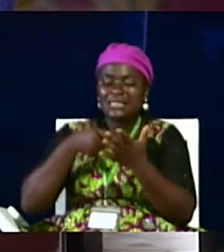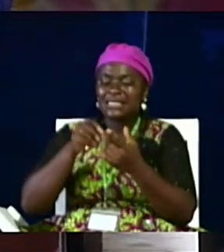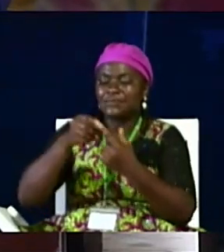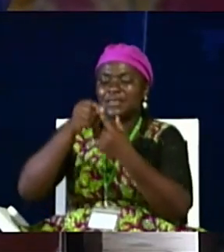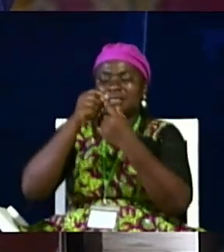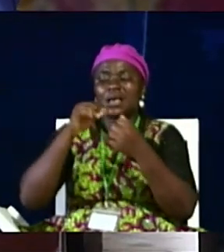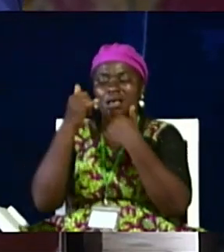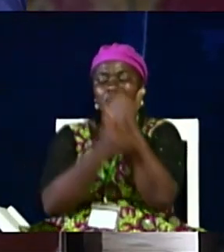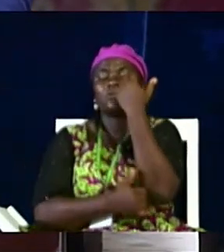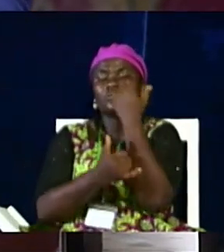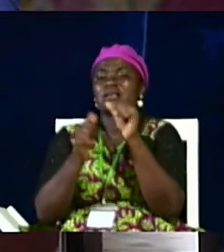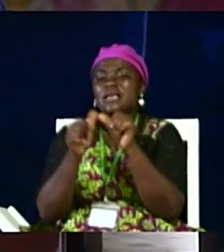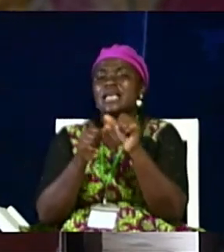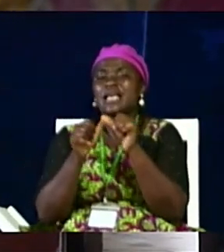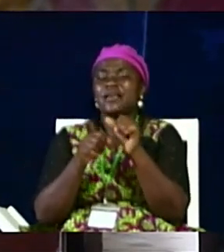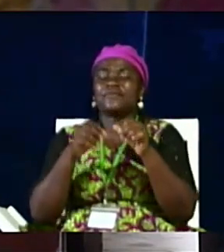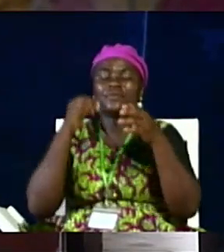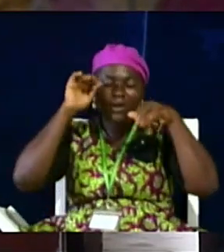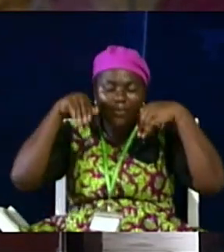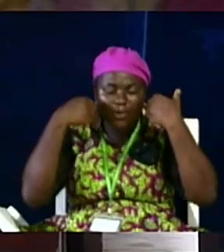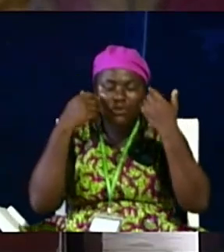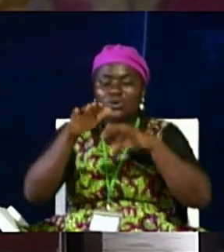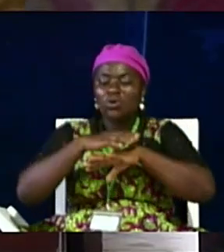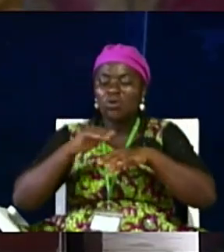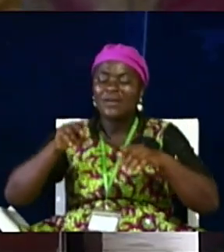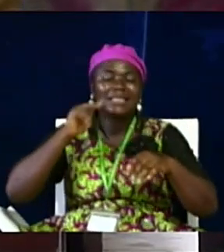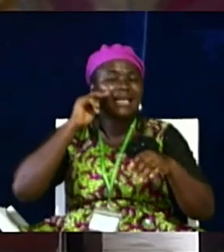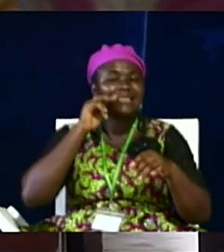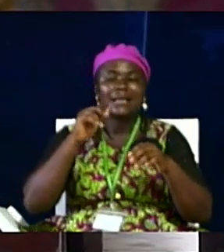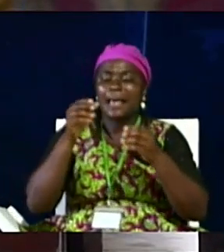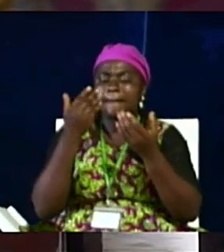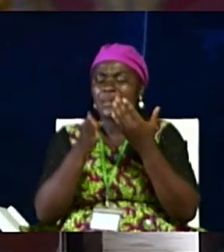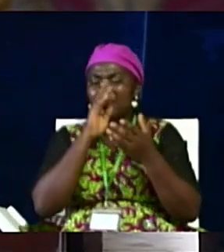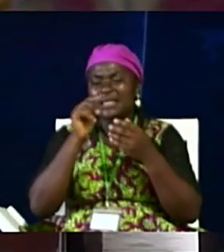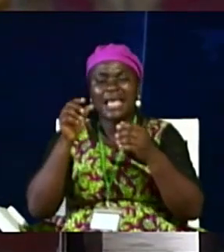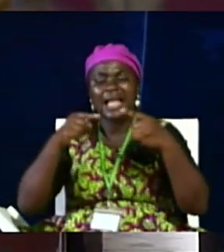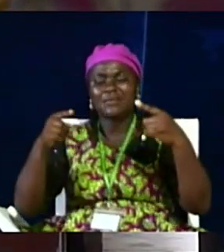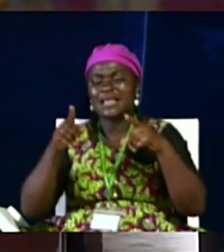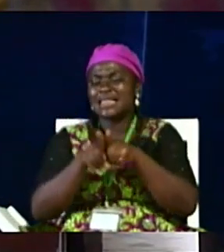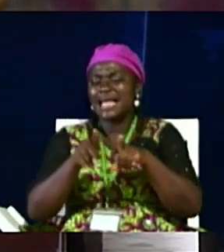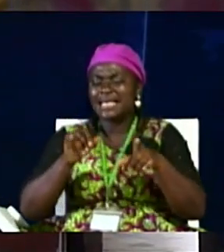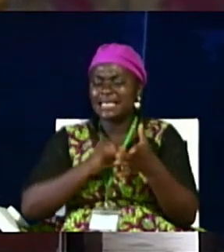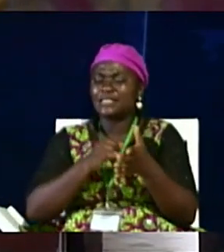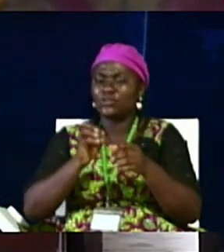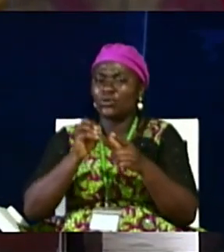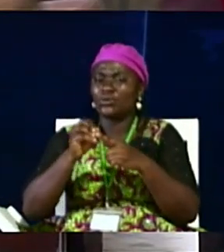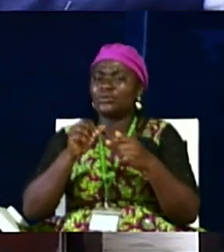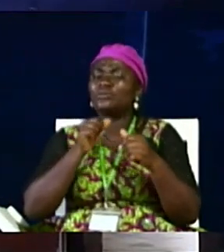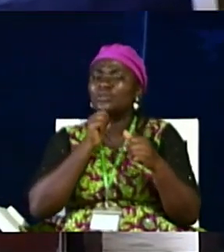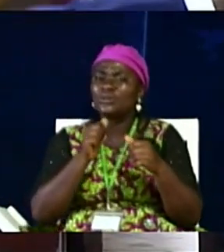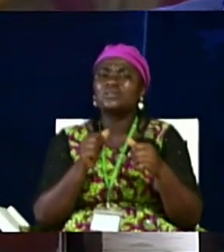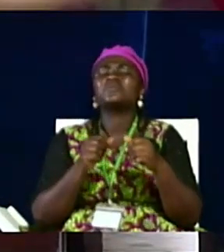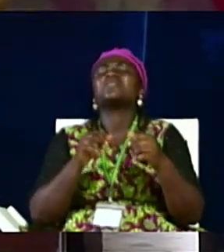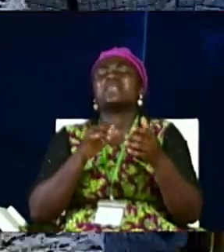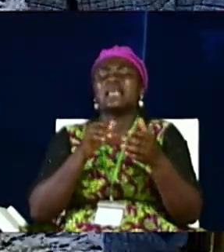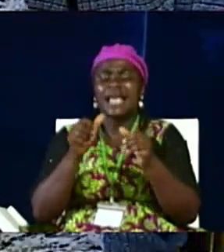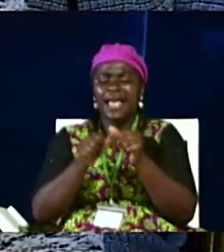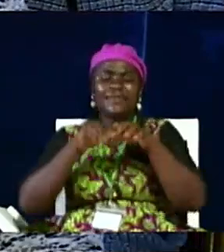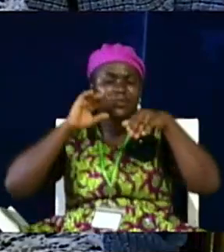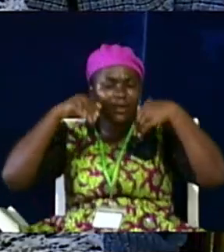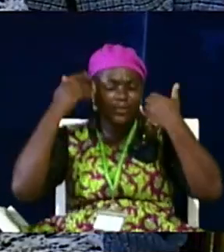every reproach upon Nigeria, whether the enemy likes it or not, every reproach upon this country shall be erased